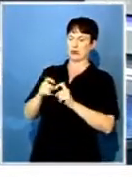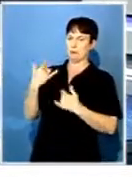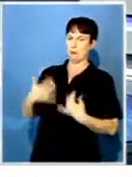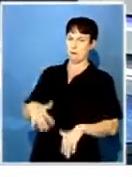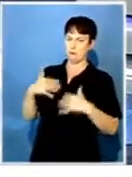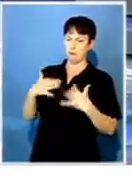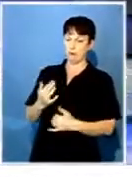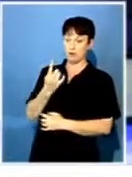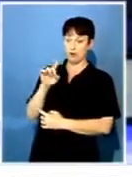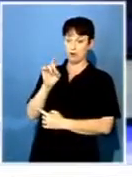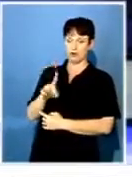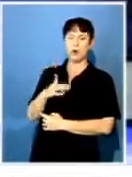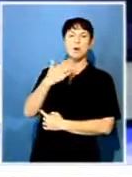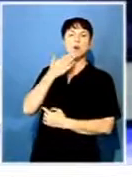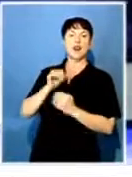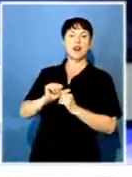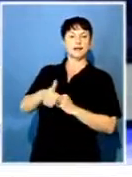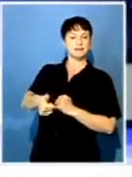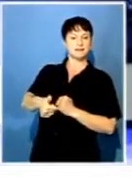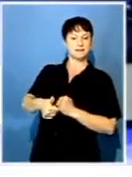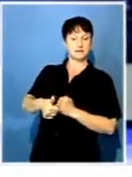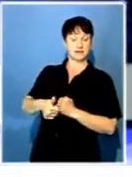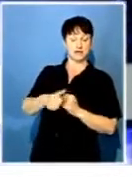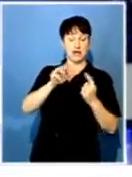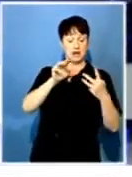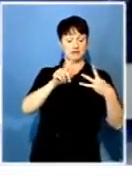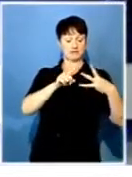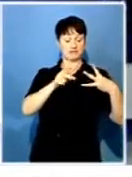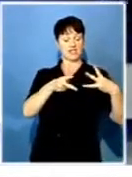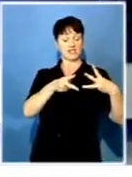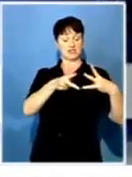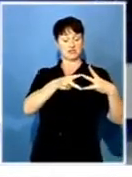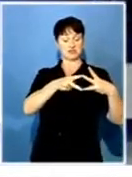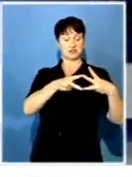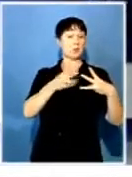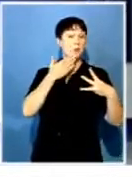of the questions, who could move next out of Moody's or Fitch? That was